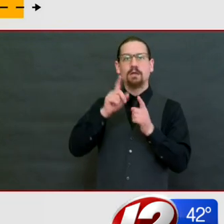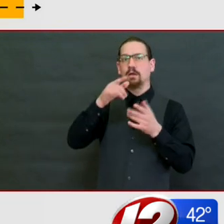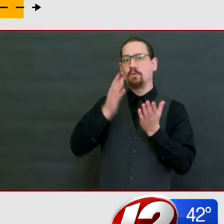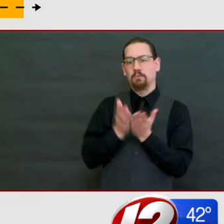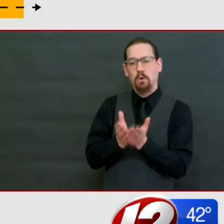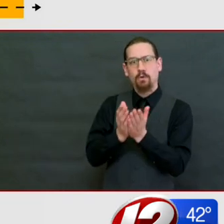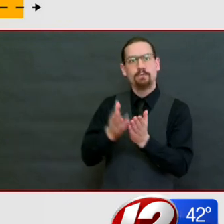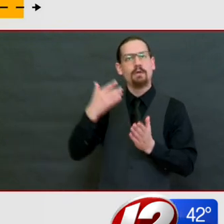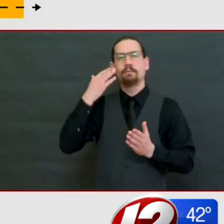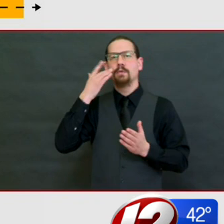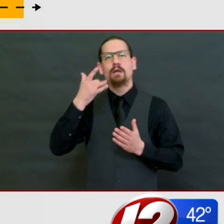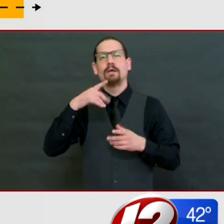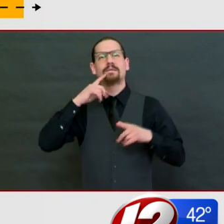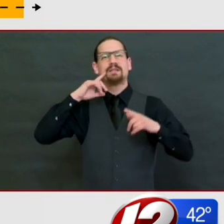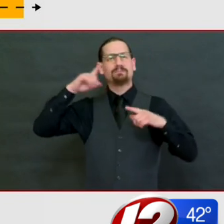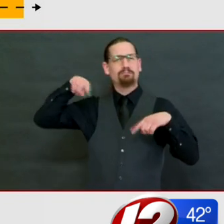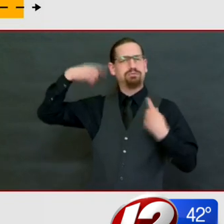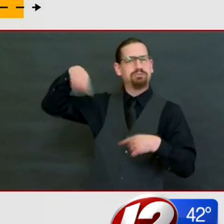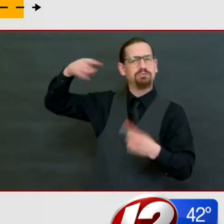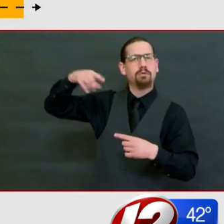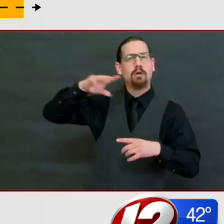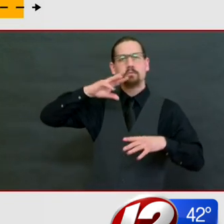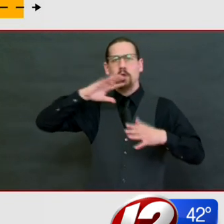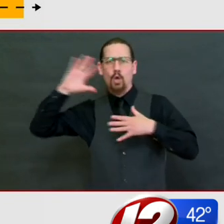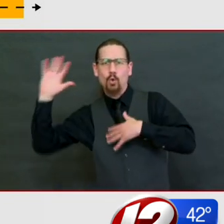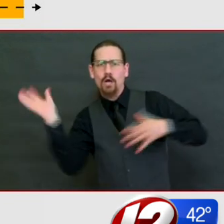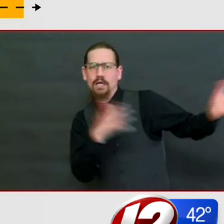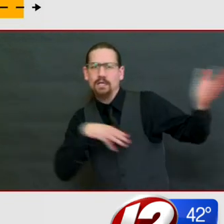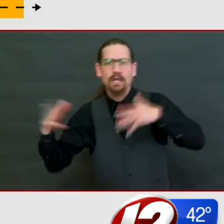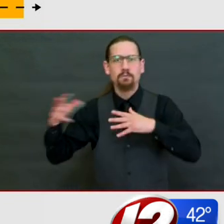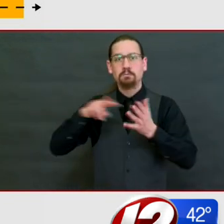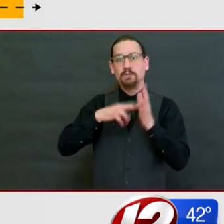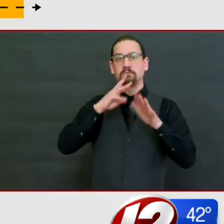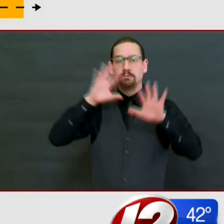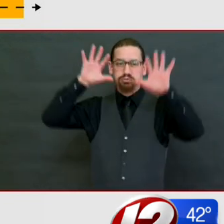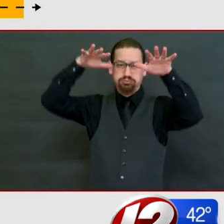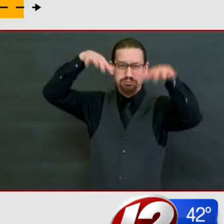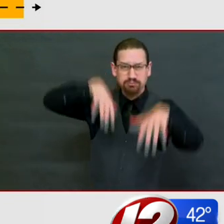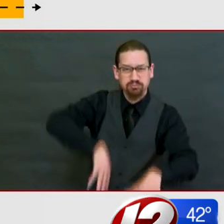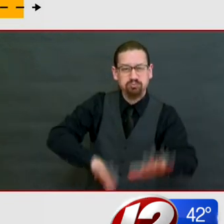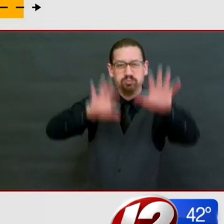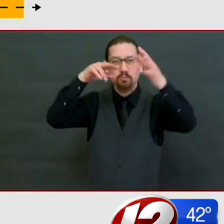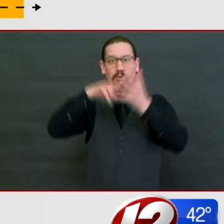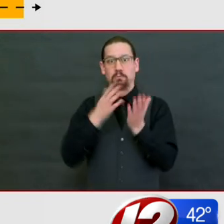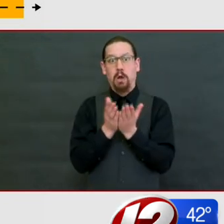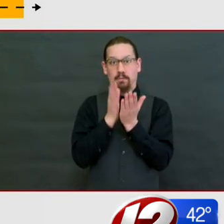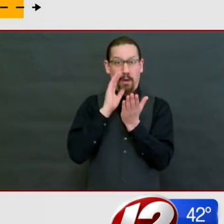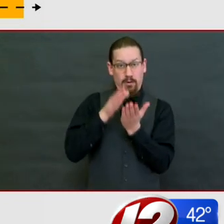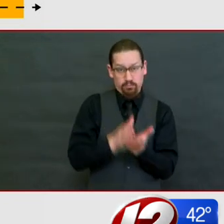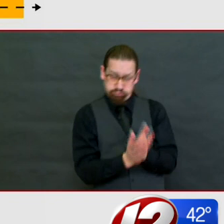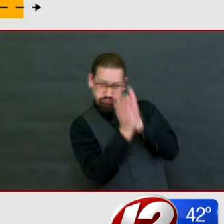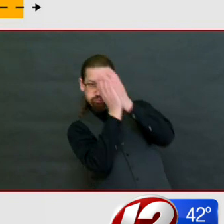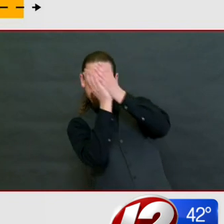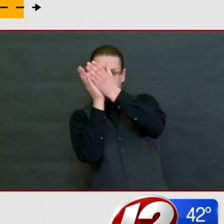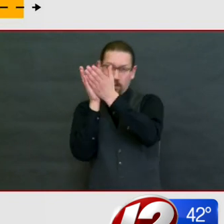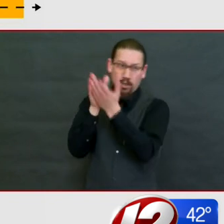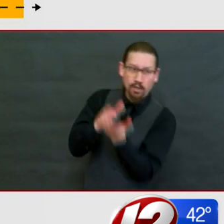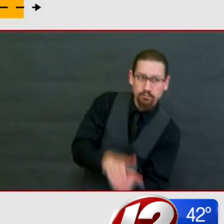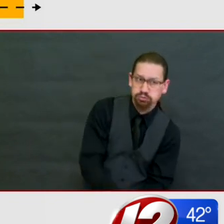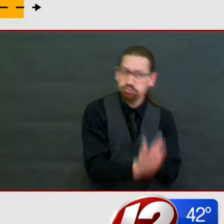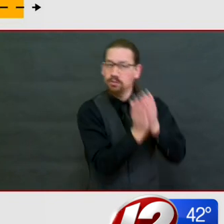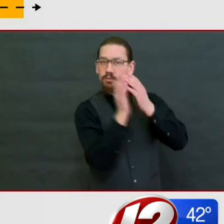storm. We're hanging tight together, and we're getting through it. Our goal, ultimately, is to land at a